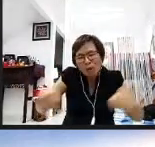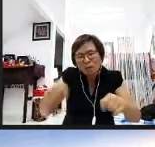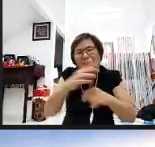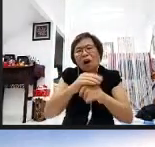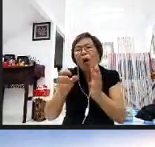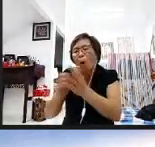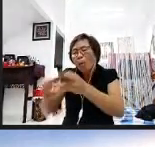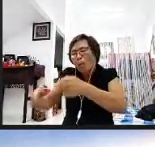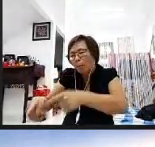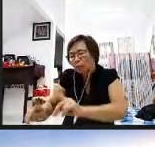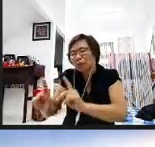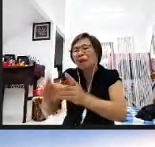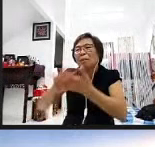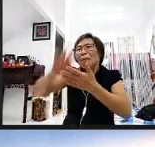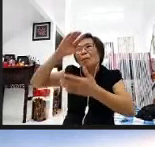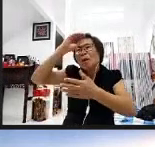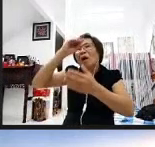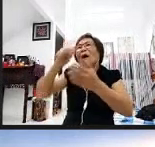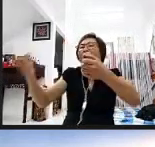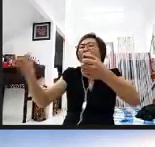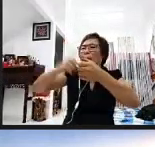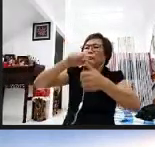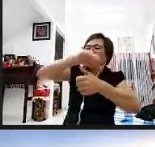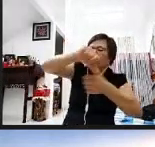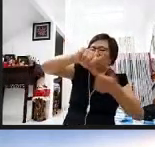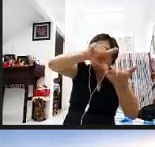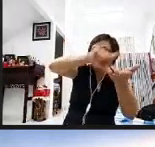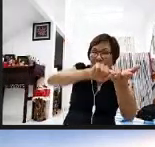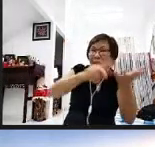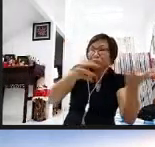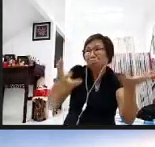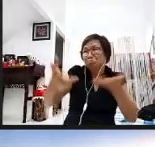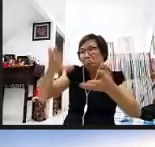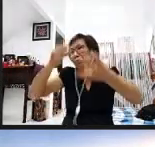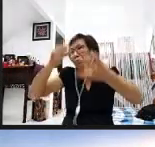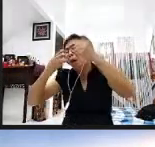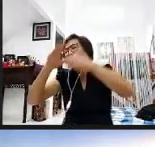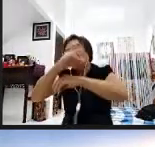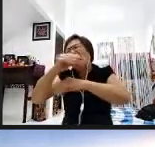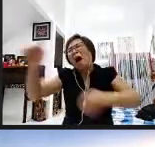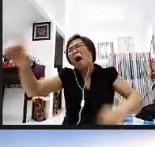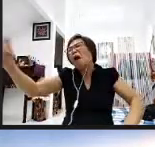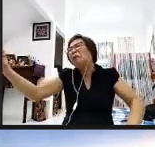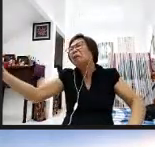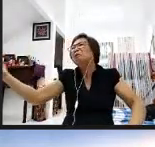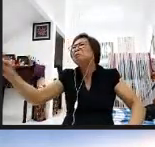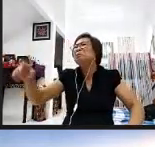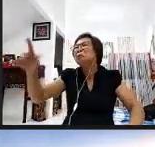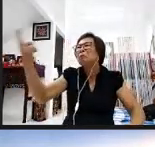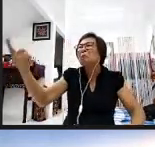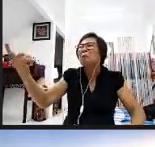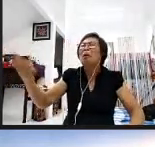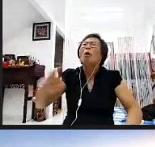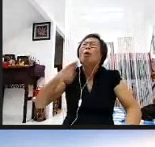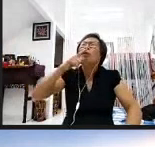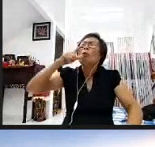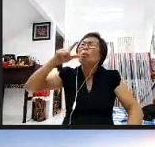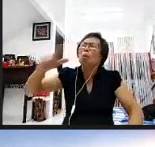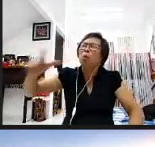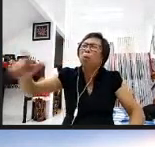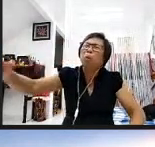learning about social media like us. But there were others who, because of